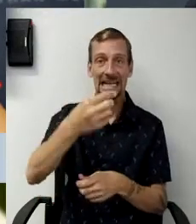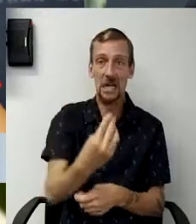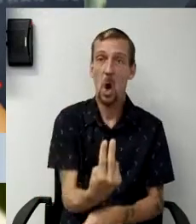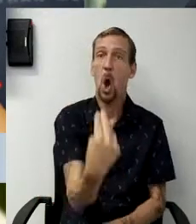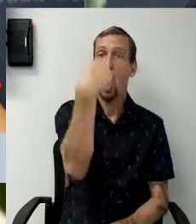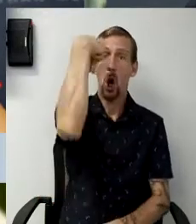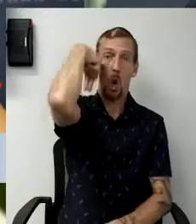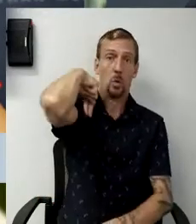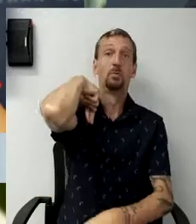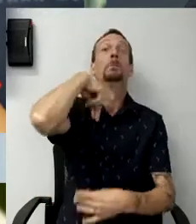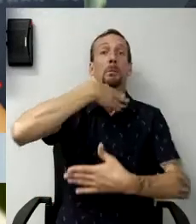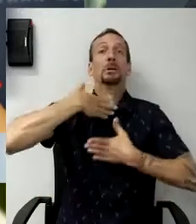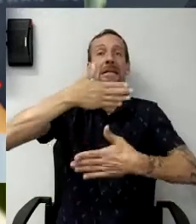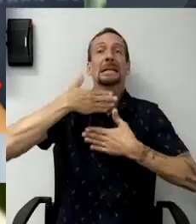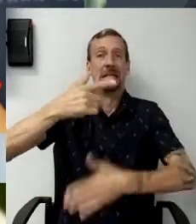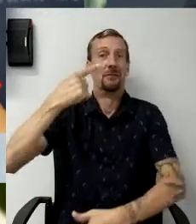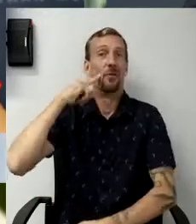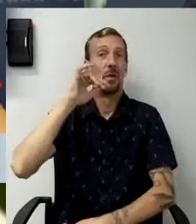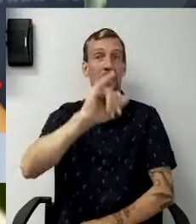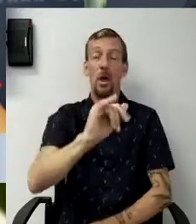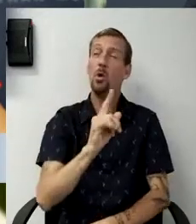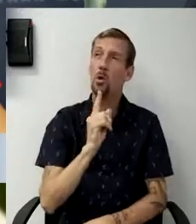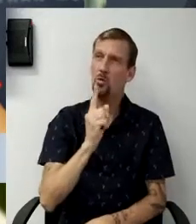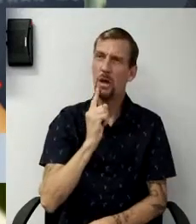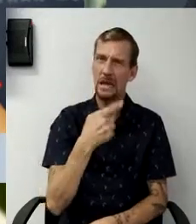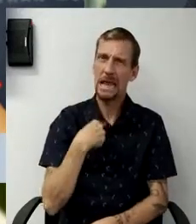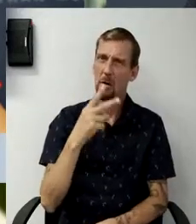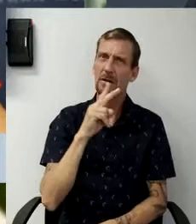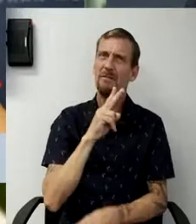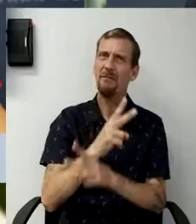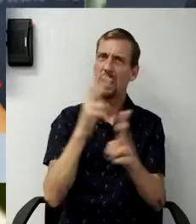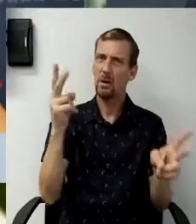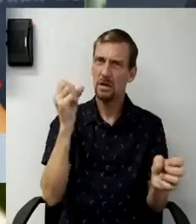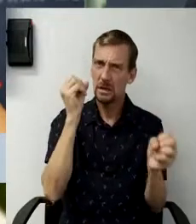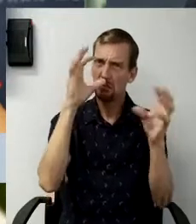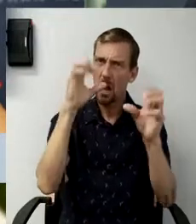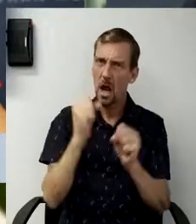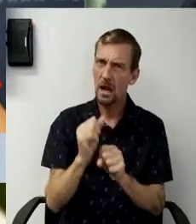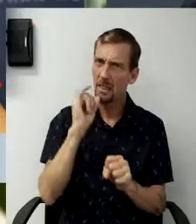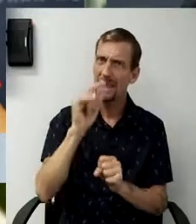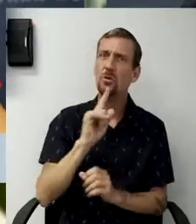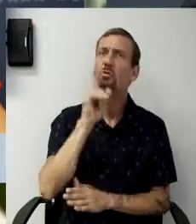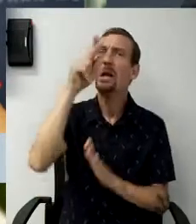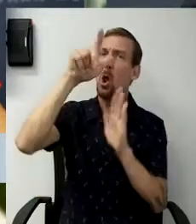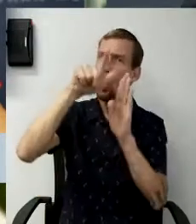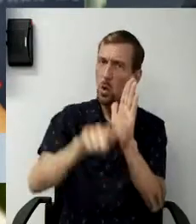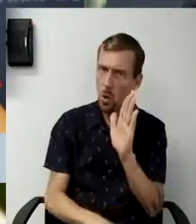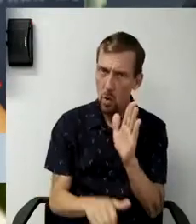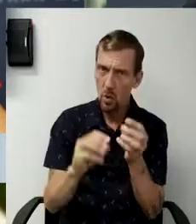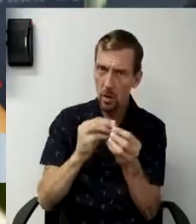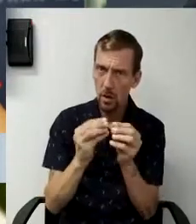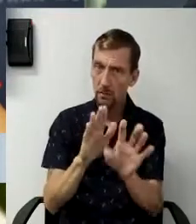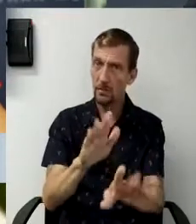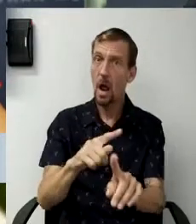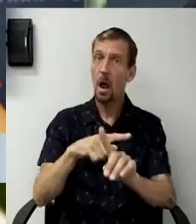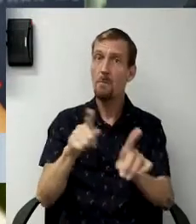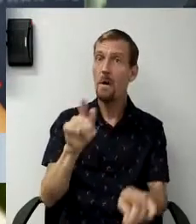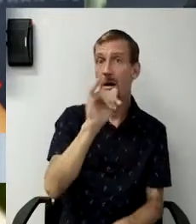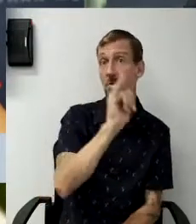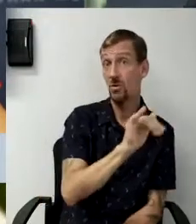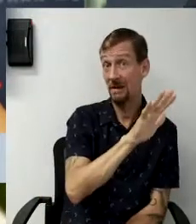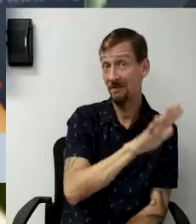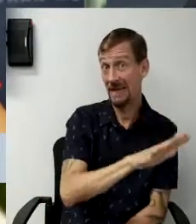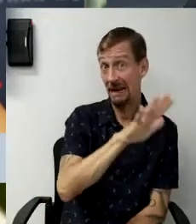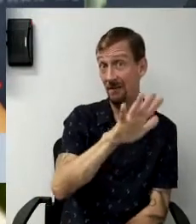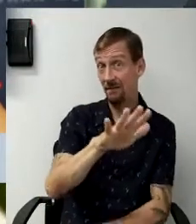I was surprised by that it's I guess a relatively low number. But unfortunately, of those